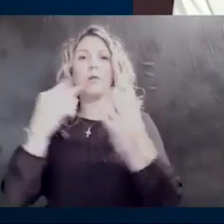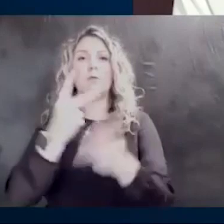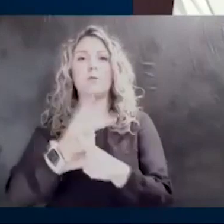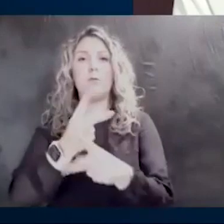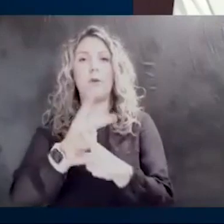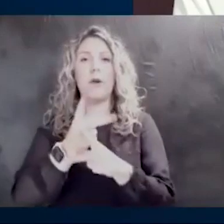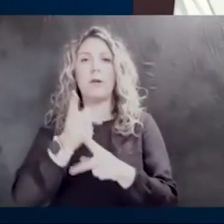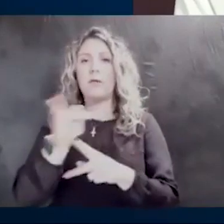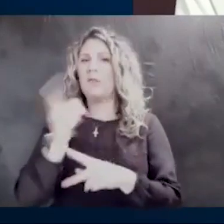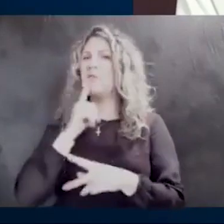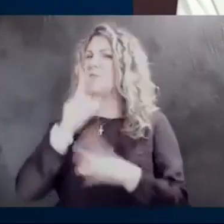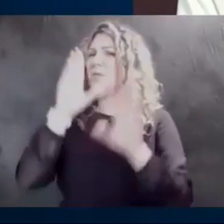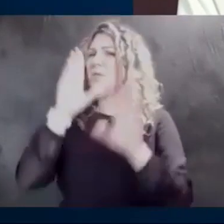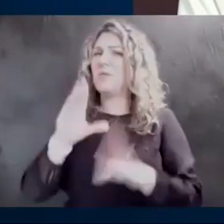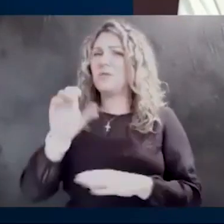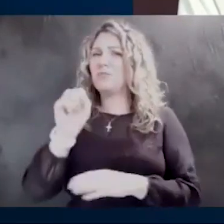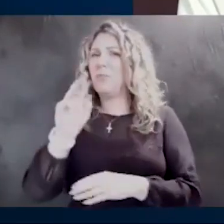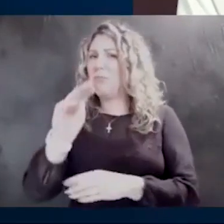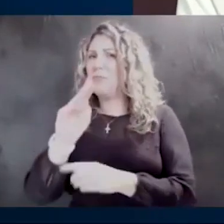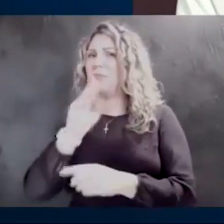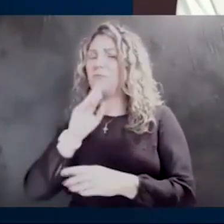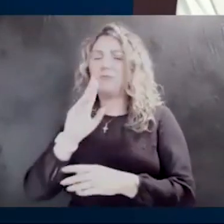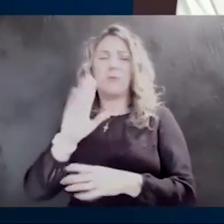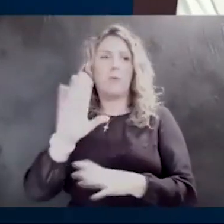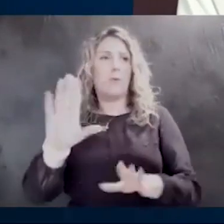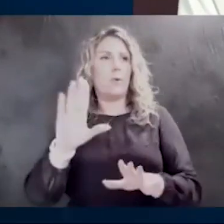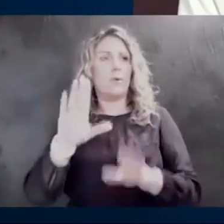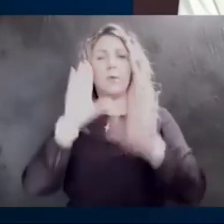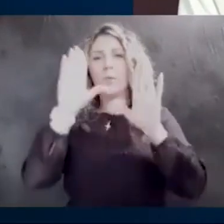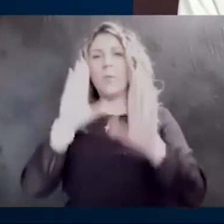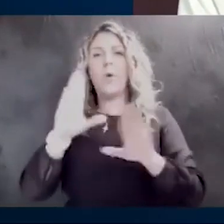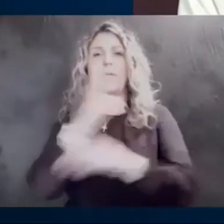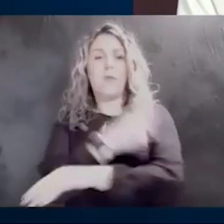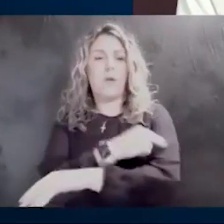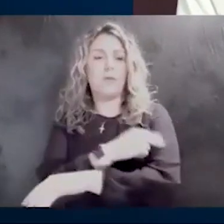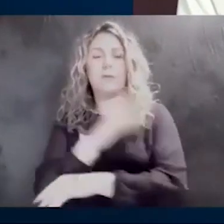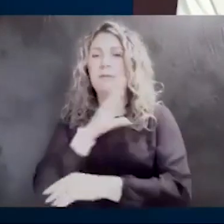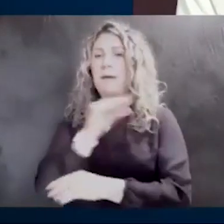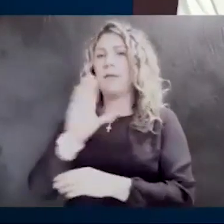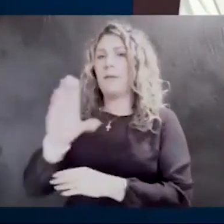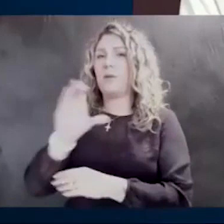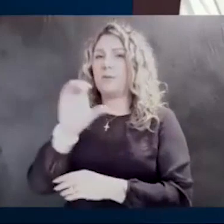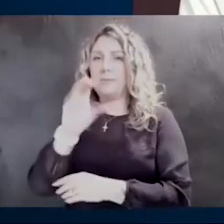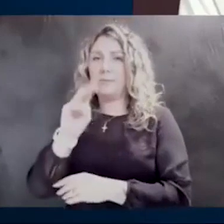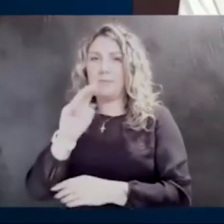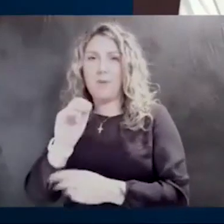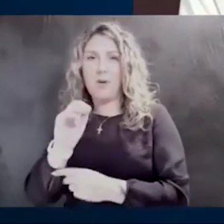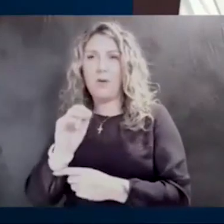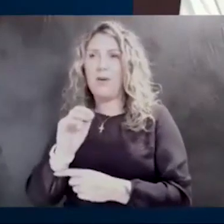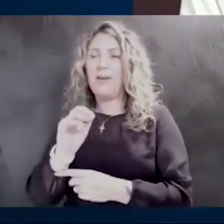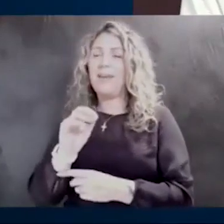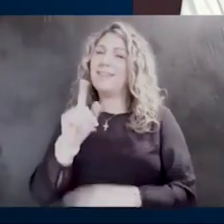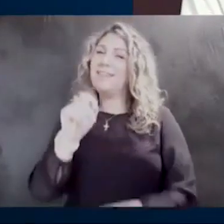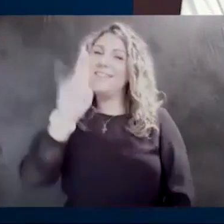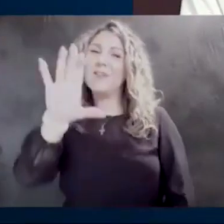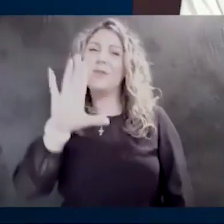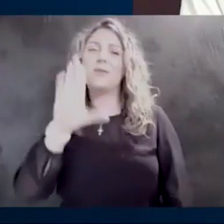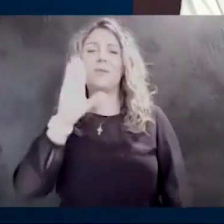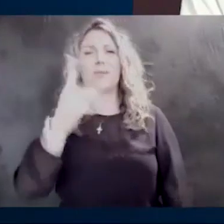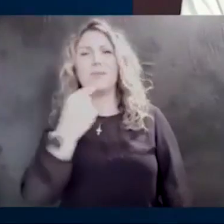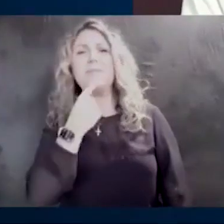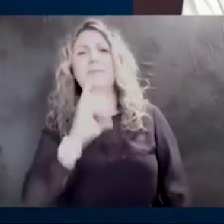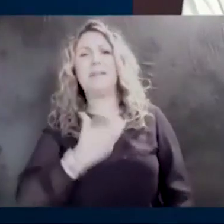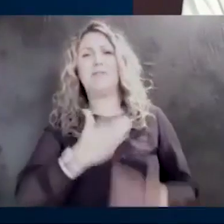Shawnee Mission, which is a fine hospital, and he has been their chief medical officer. Larry Botts will be missed in our community for his